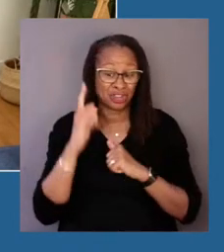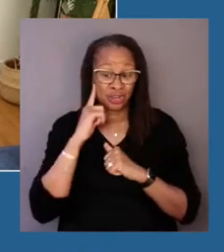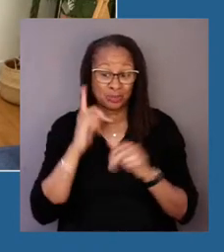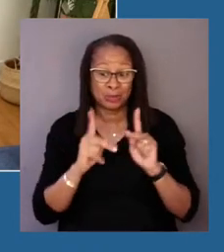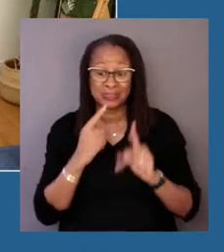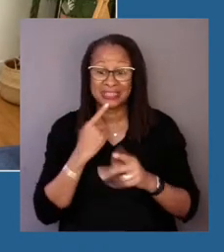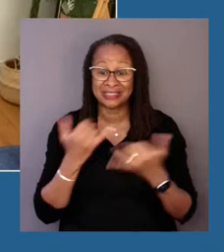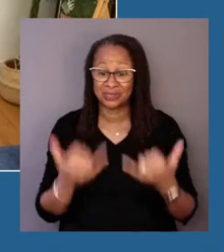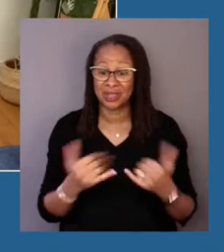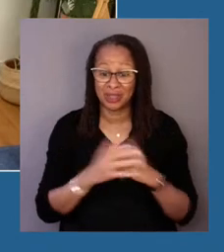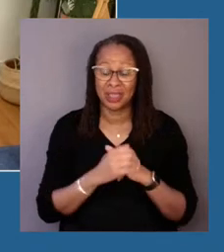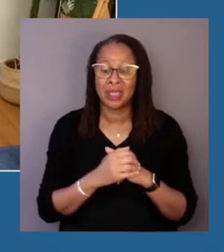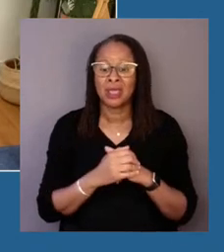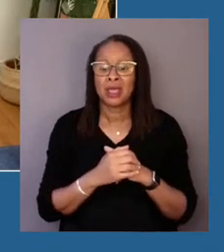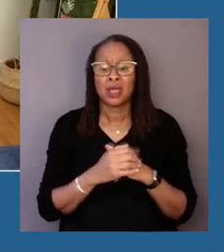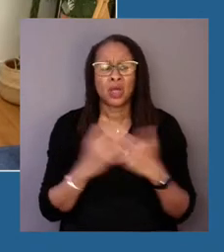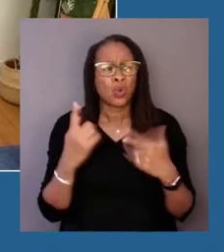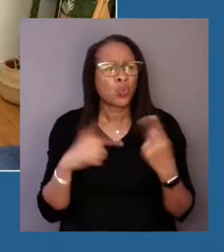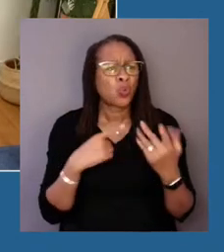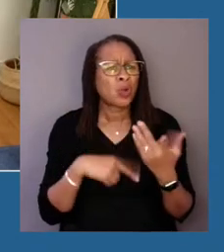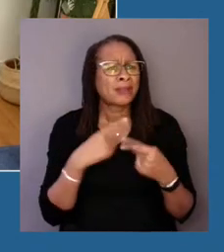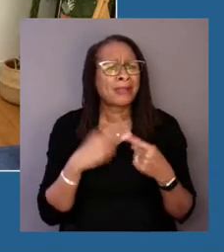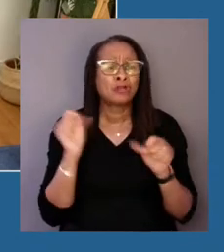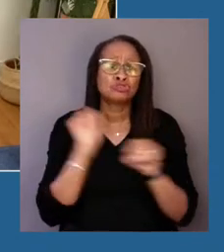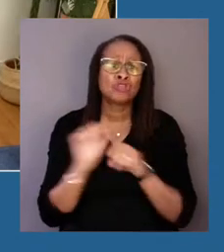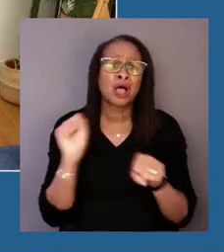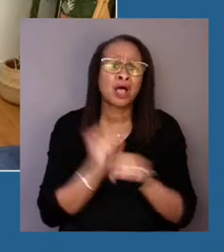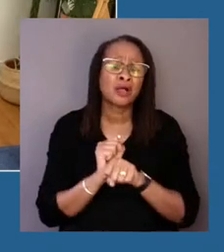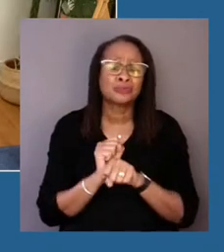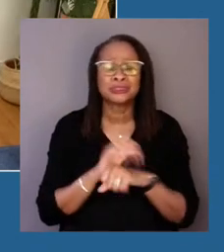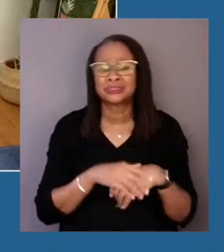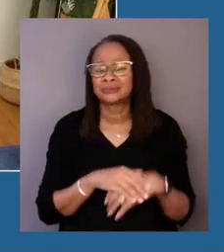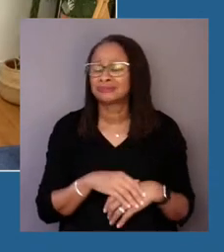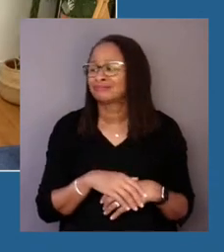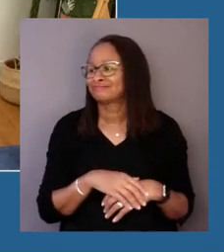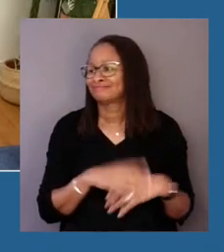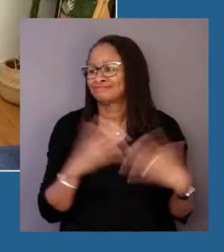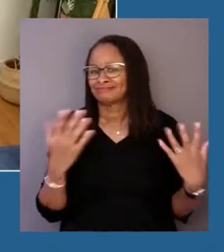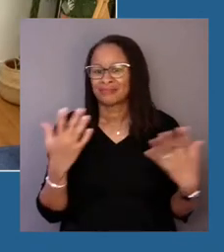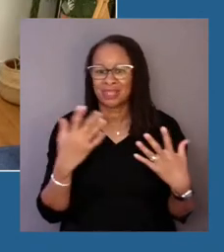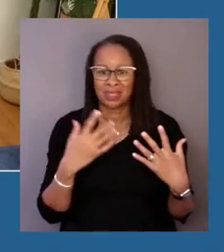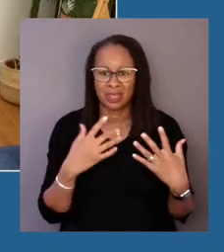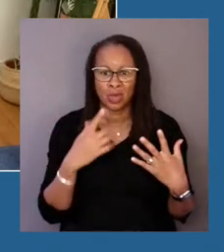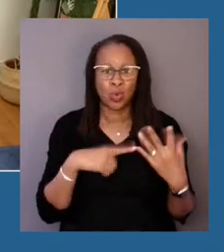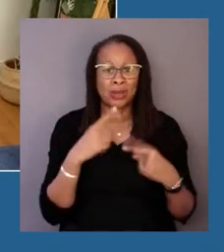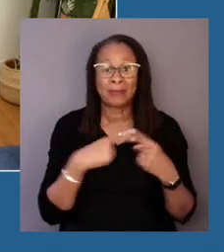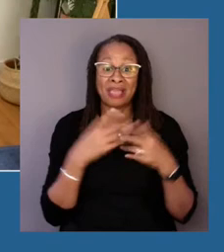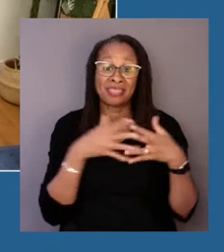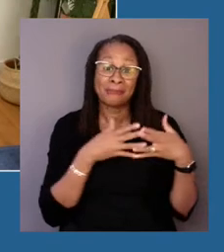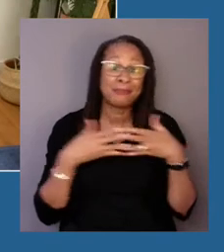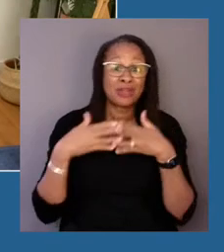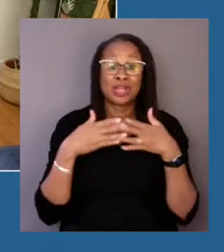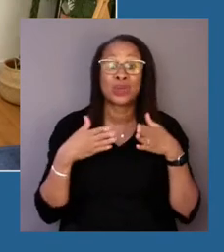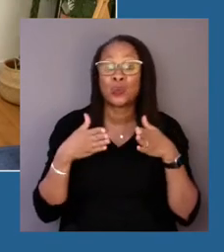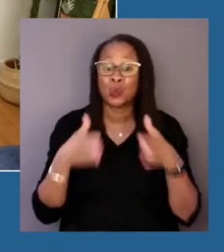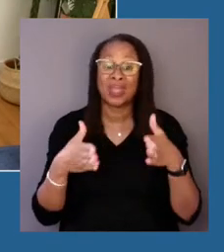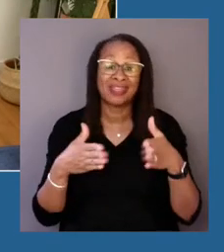like, but what about jobs? But what about, you know, like what about the American way of life? Like,